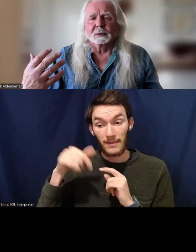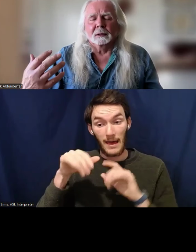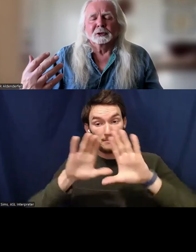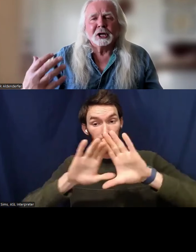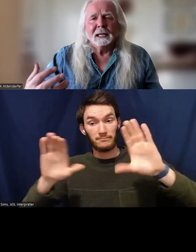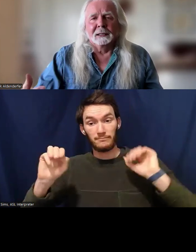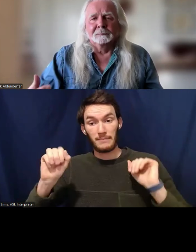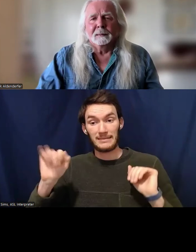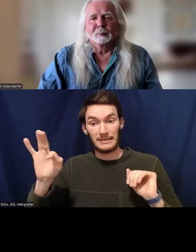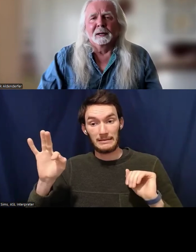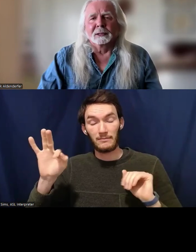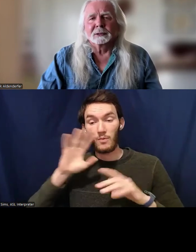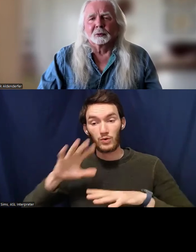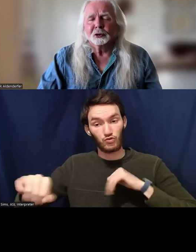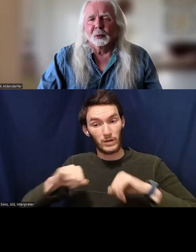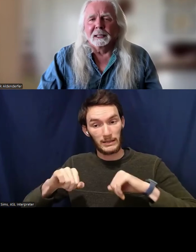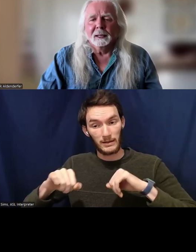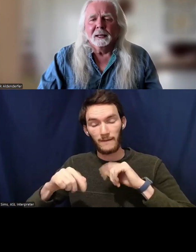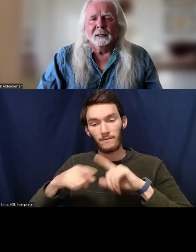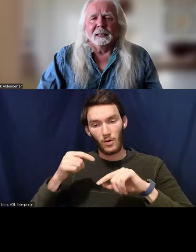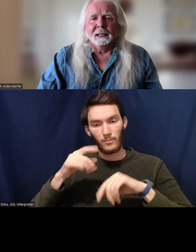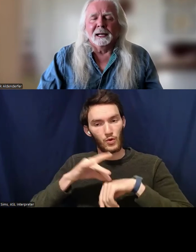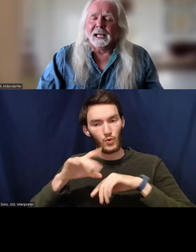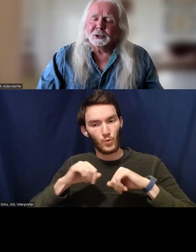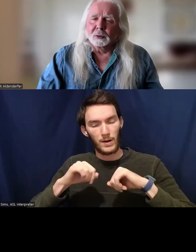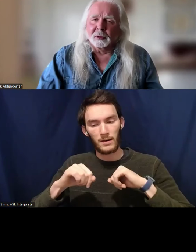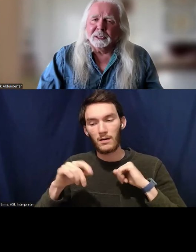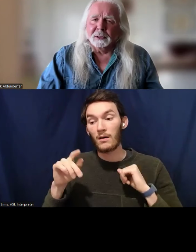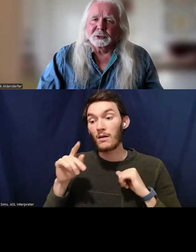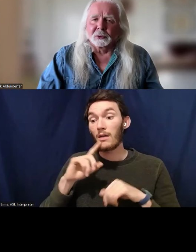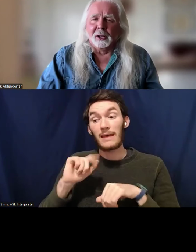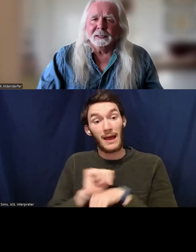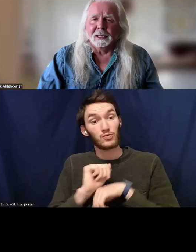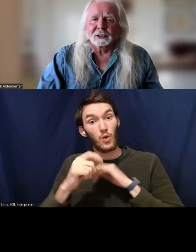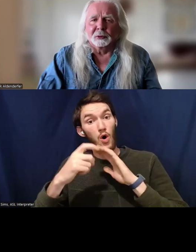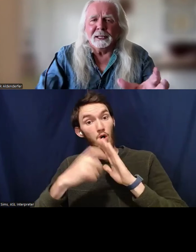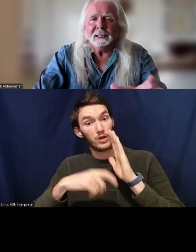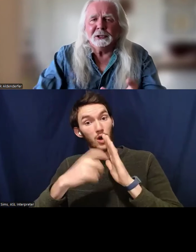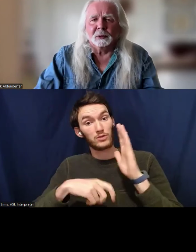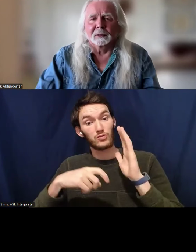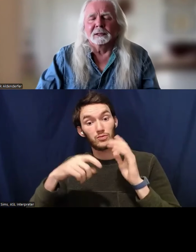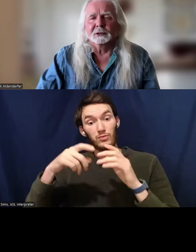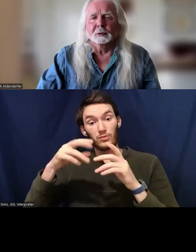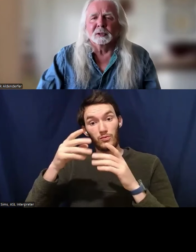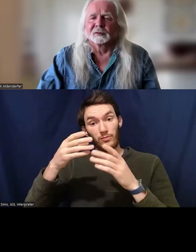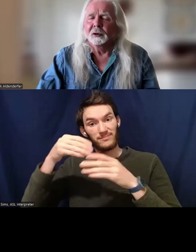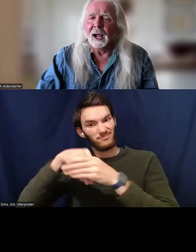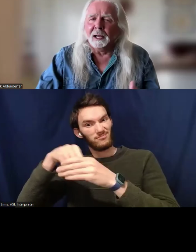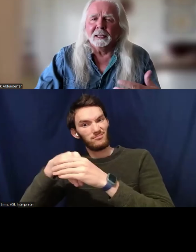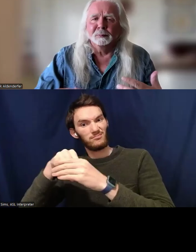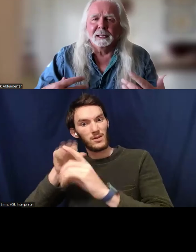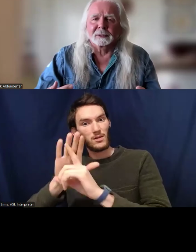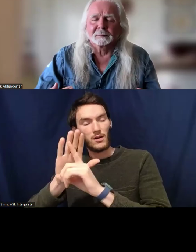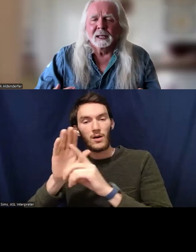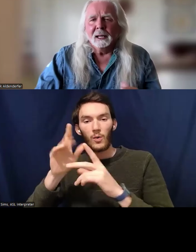was shaken by this earthquake, the actual archaeological context within each one of these tombs was very